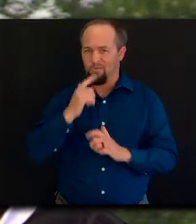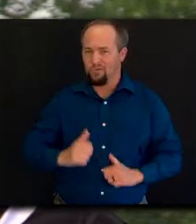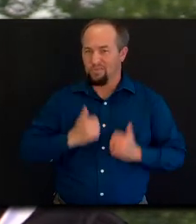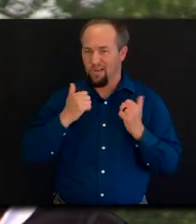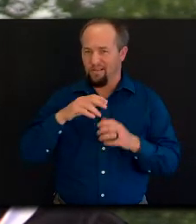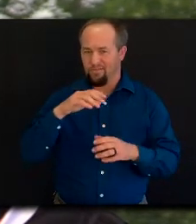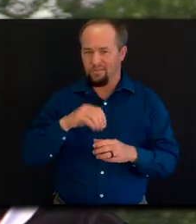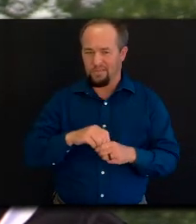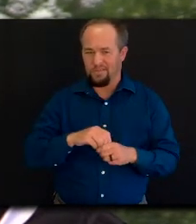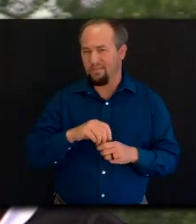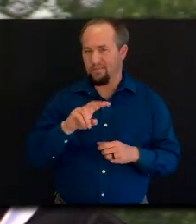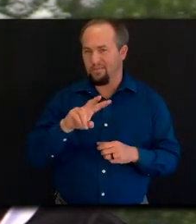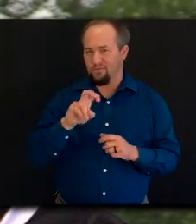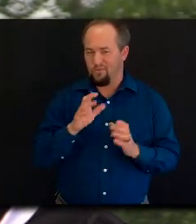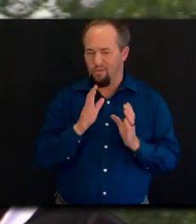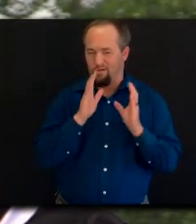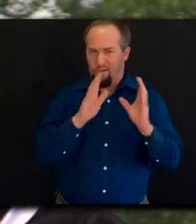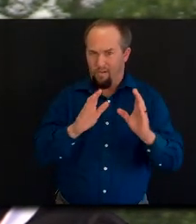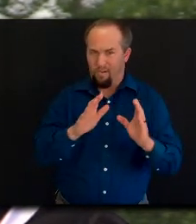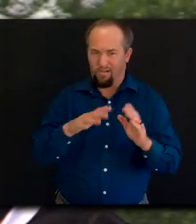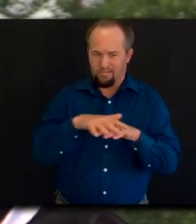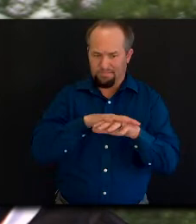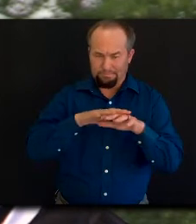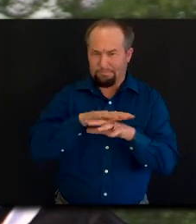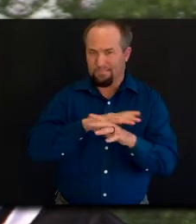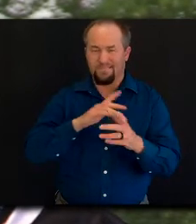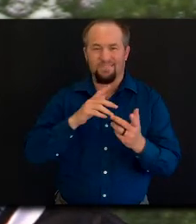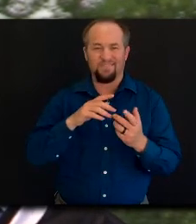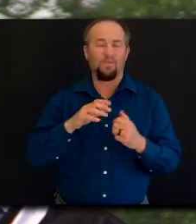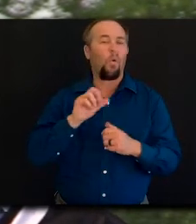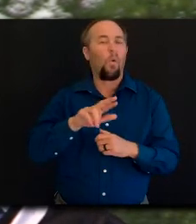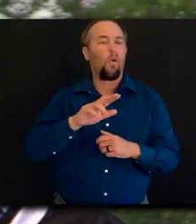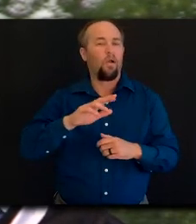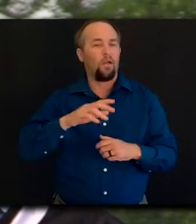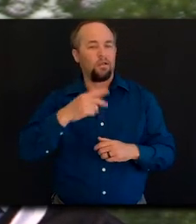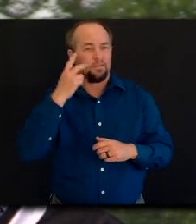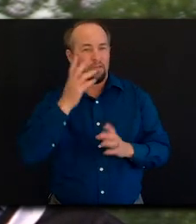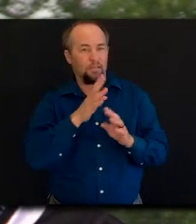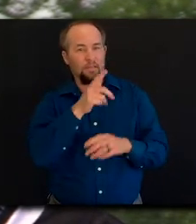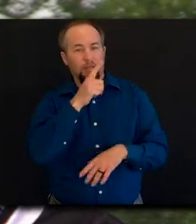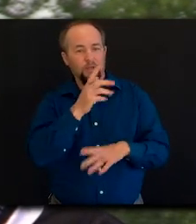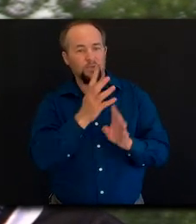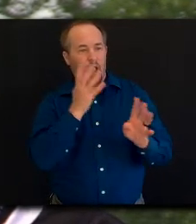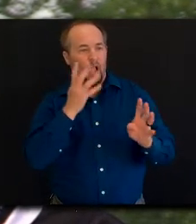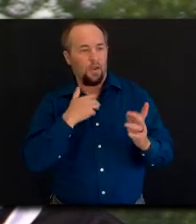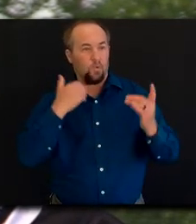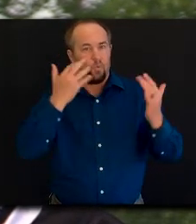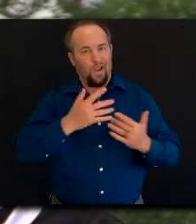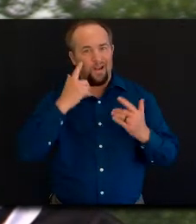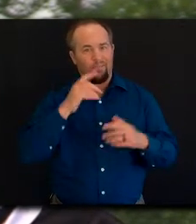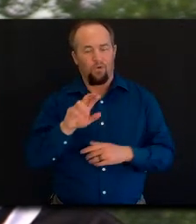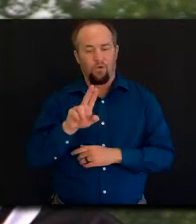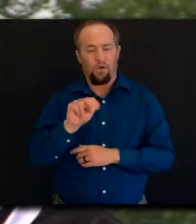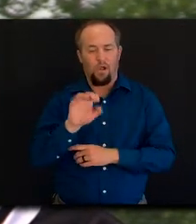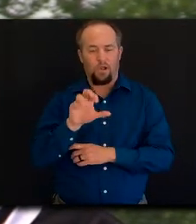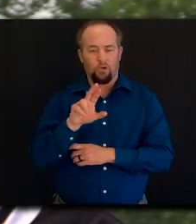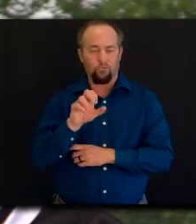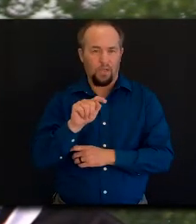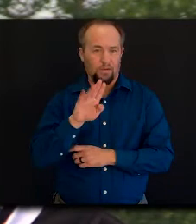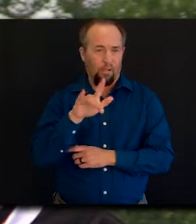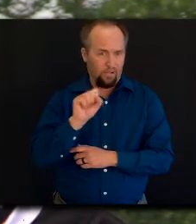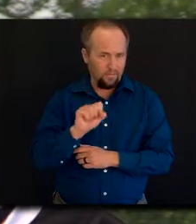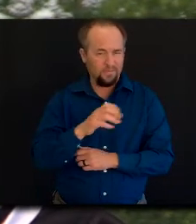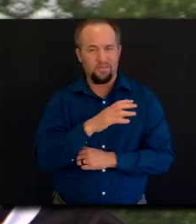1300s pod during passing period, or waiting in the lunch line for those Uncrustables and garden salsa chips,